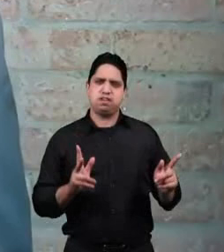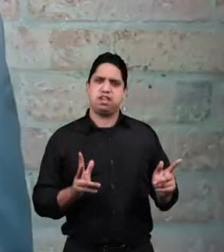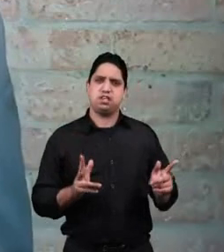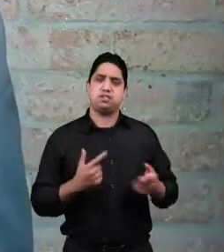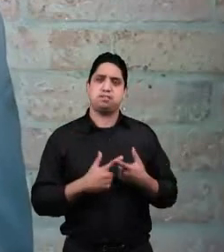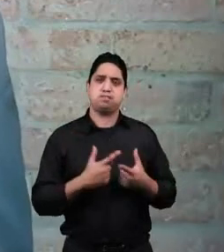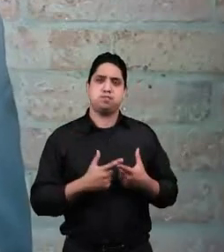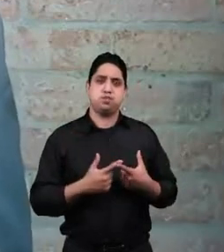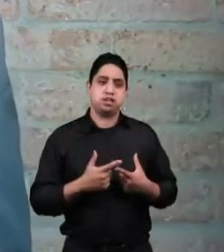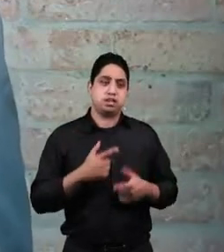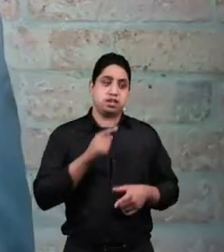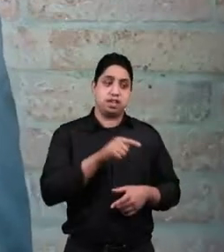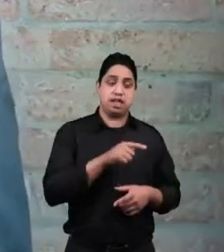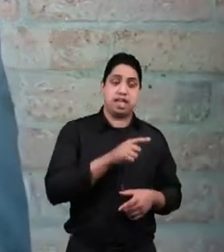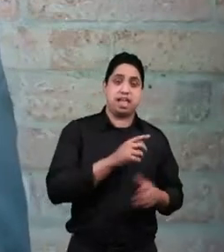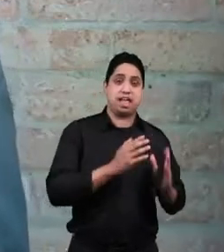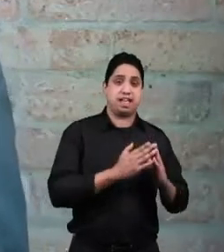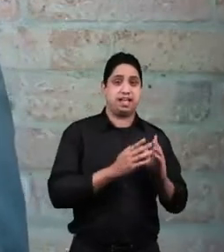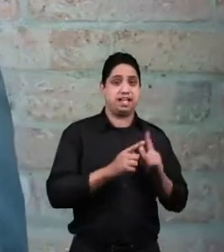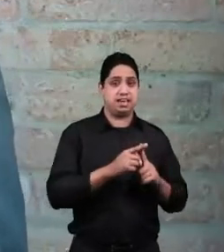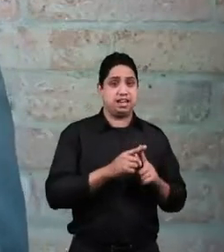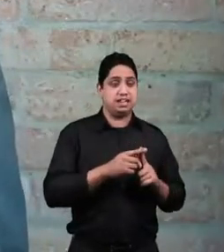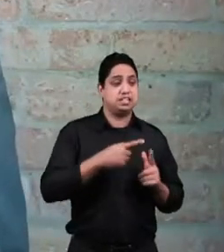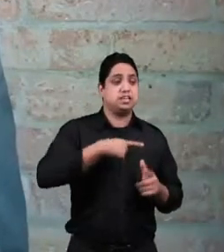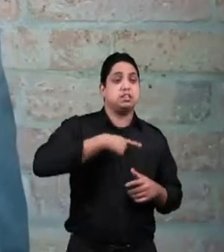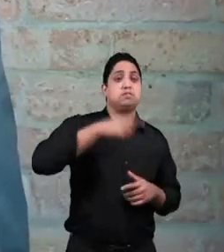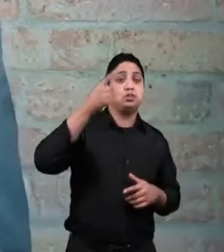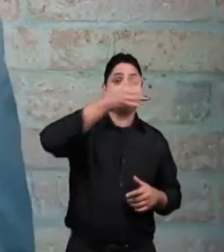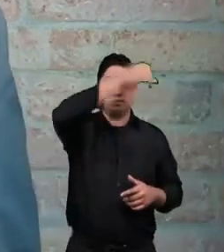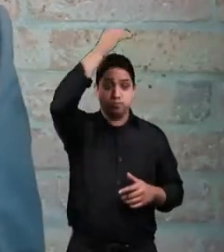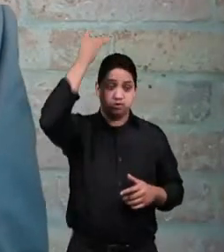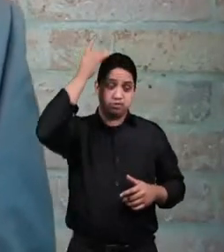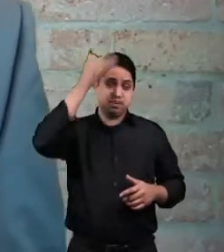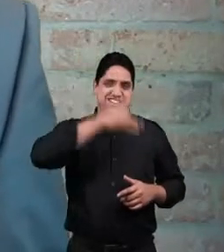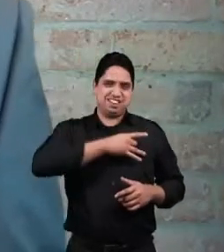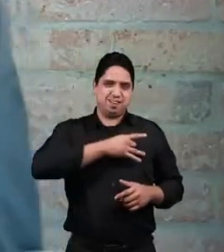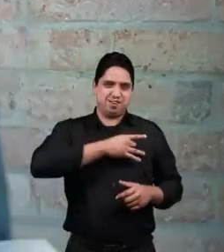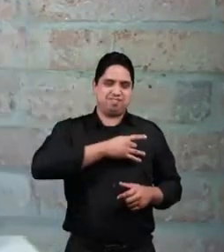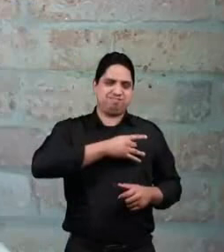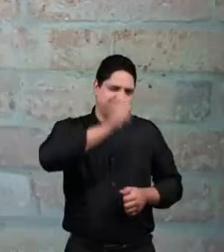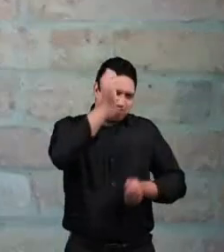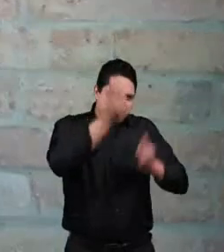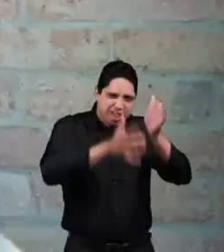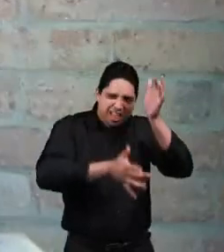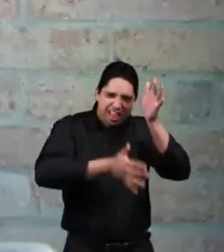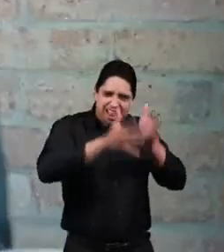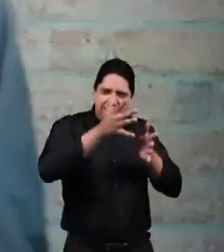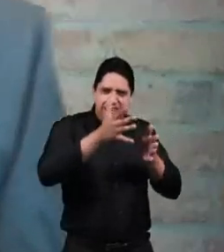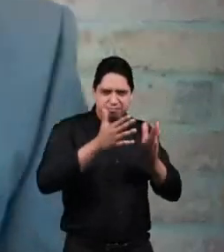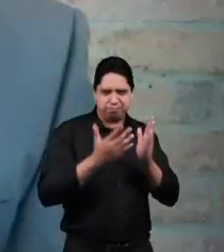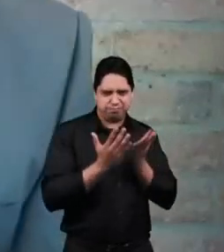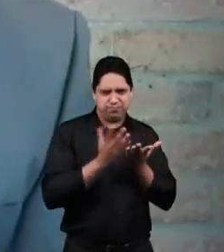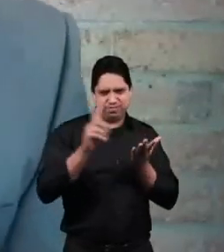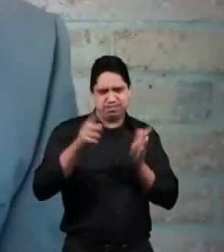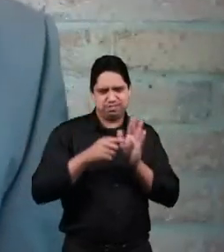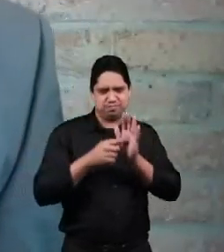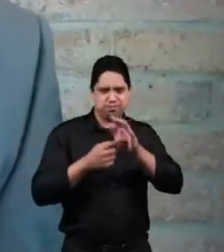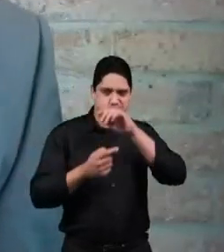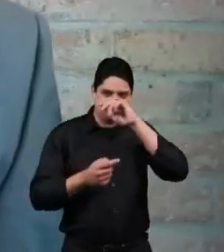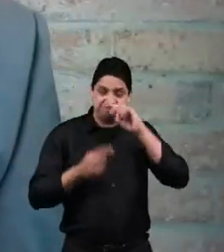light. Different, because what happened with her was that she was baptized by the Holy Spirit, and the